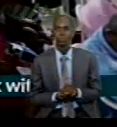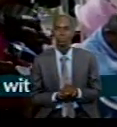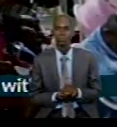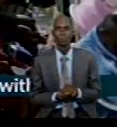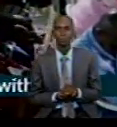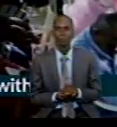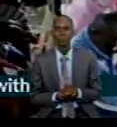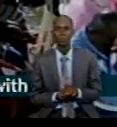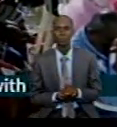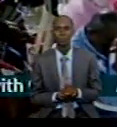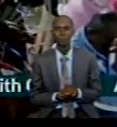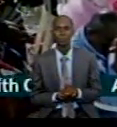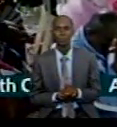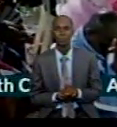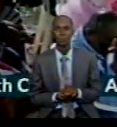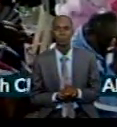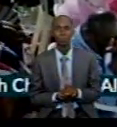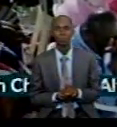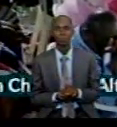miracle qui vous attend.